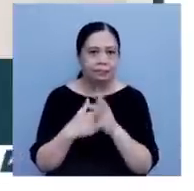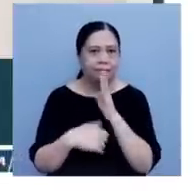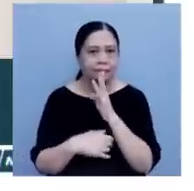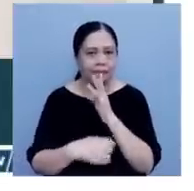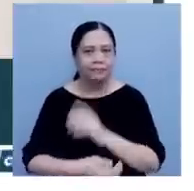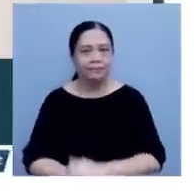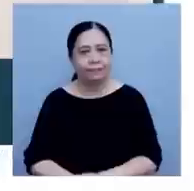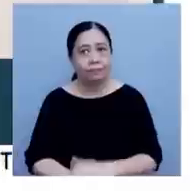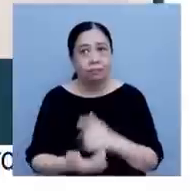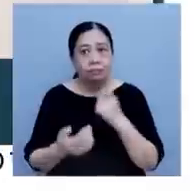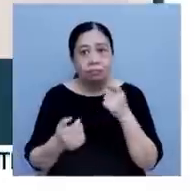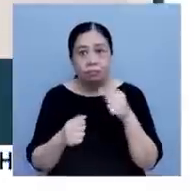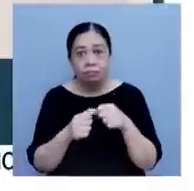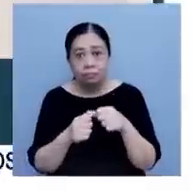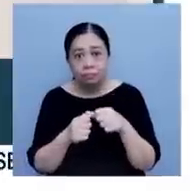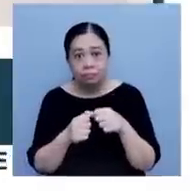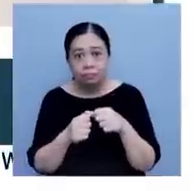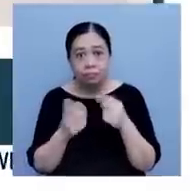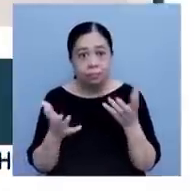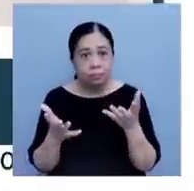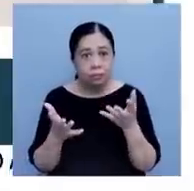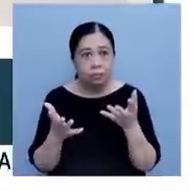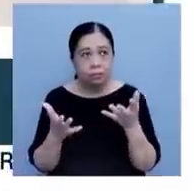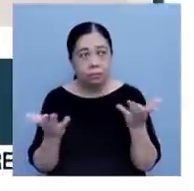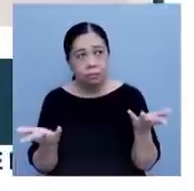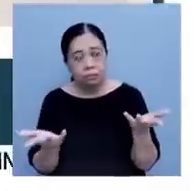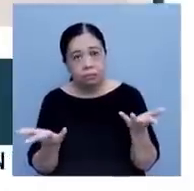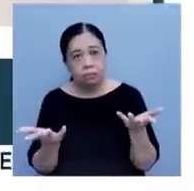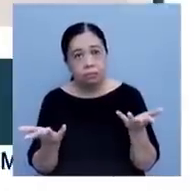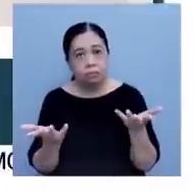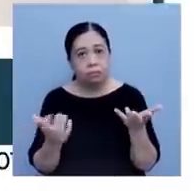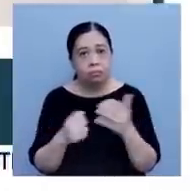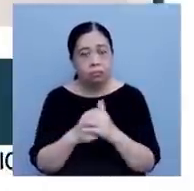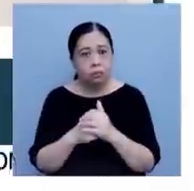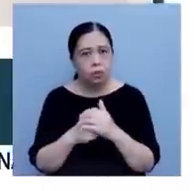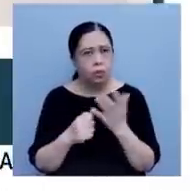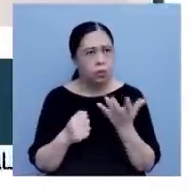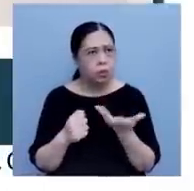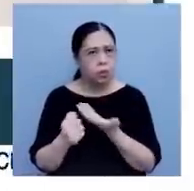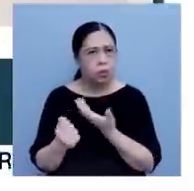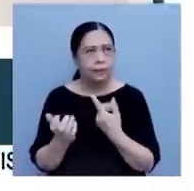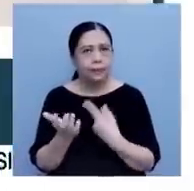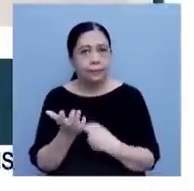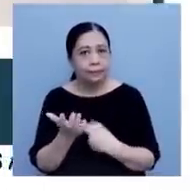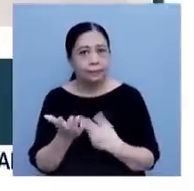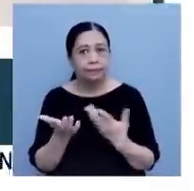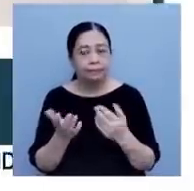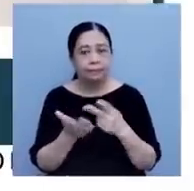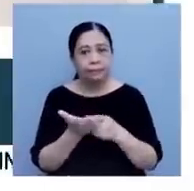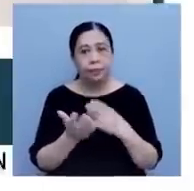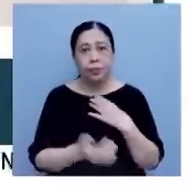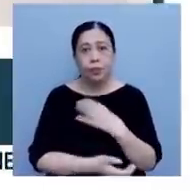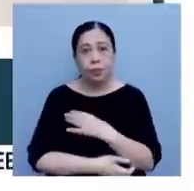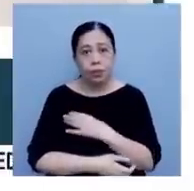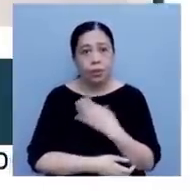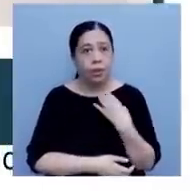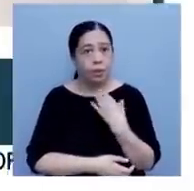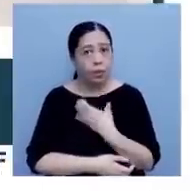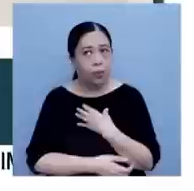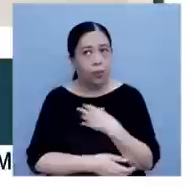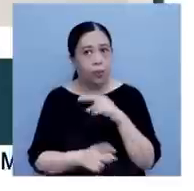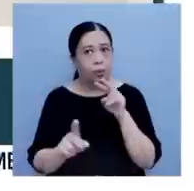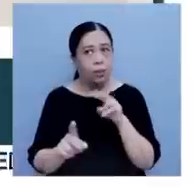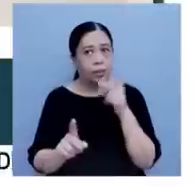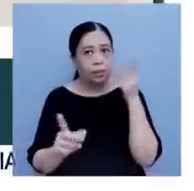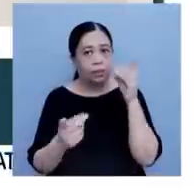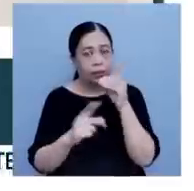this point, because remember, typically we will be on the part of Congress, our target date